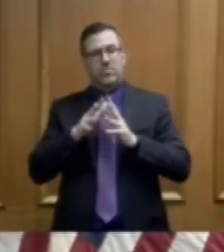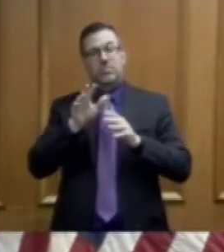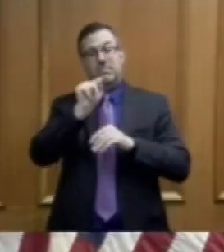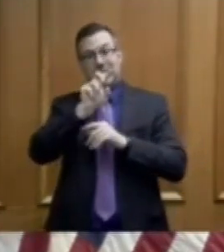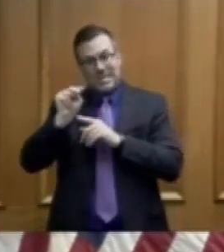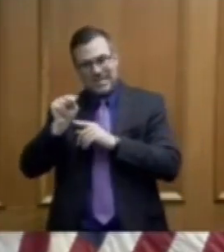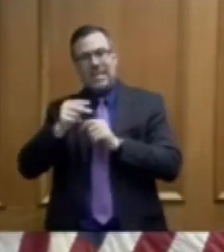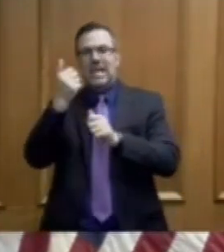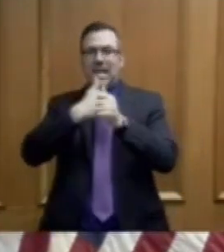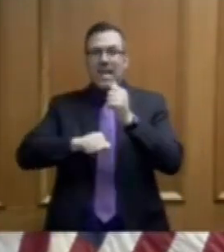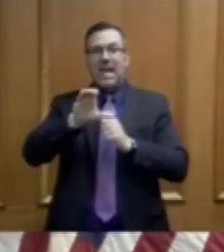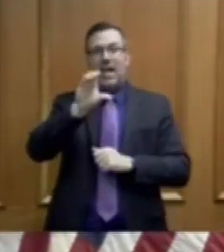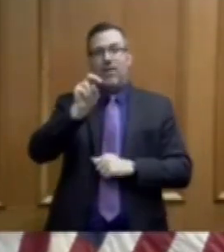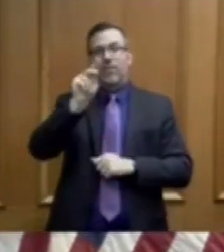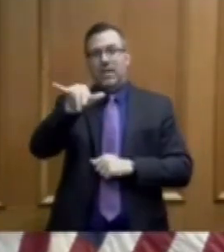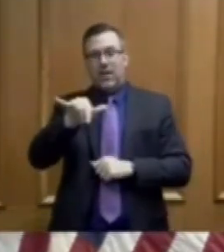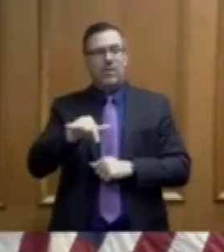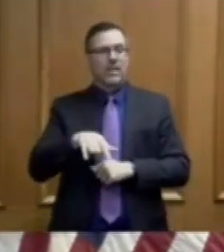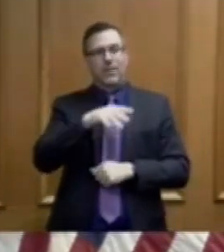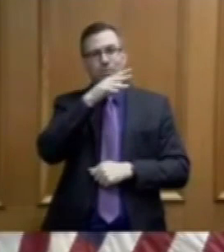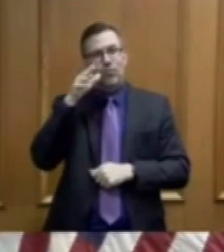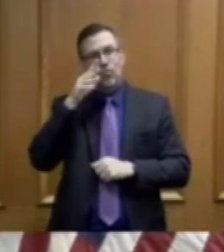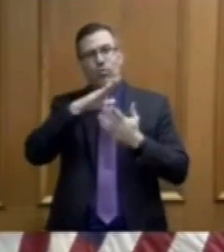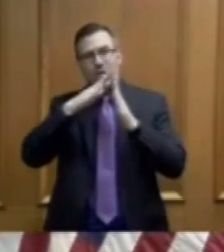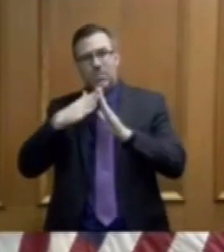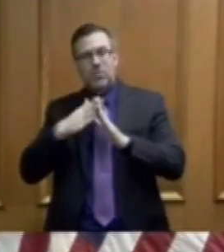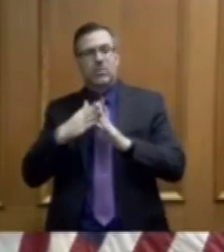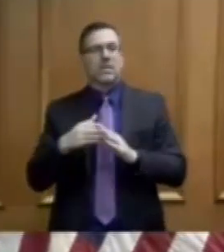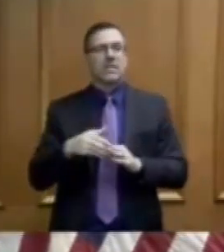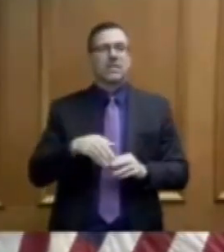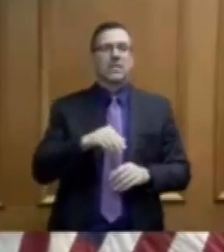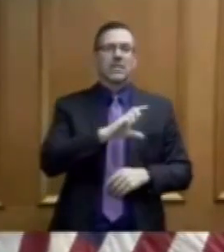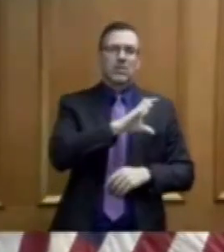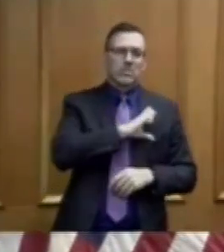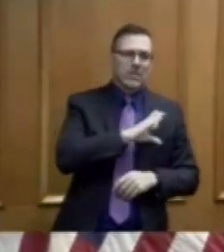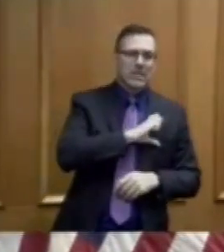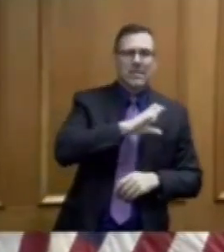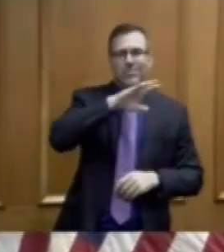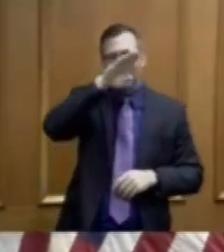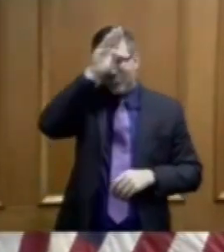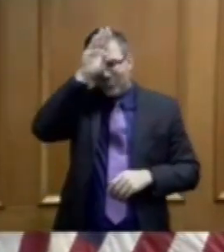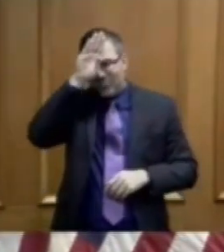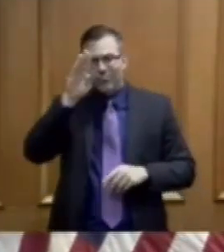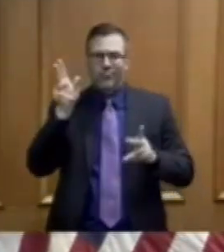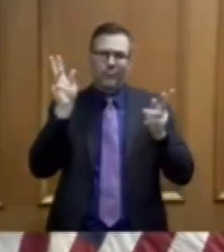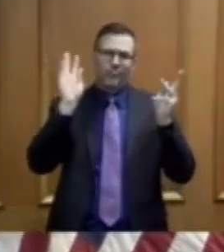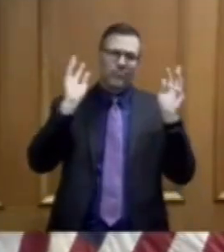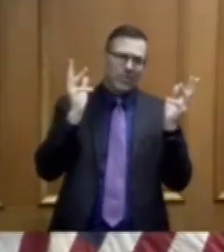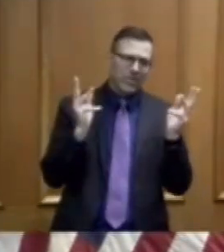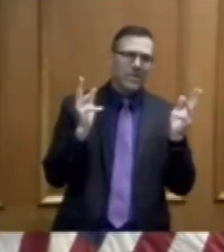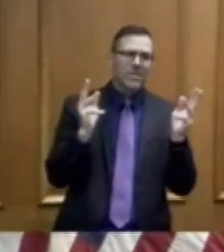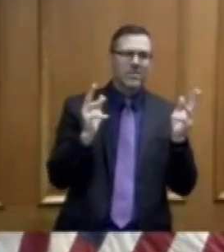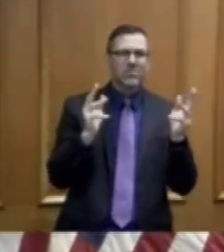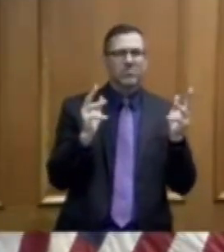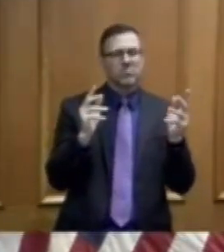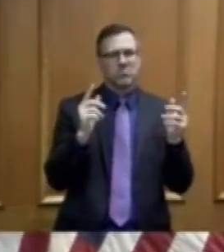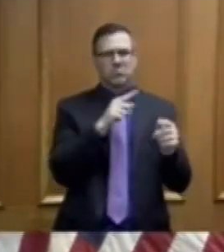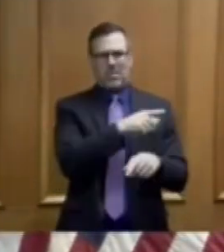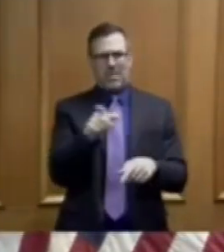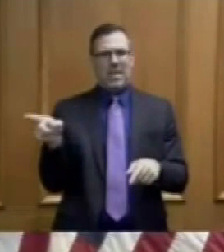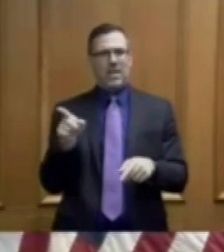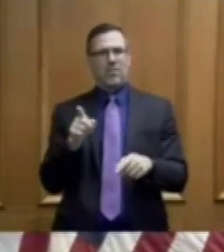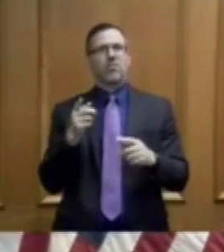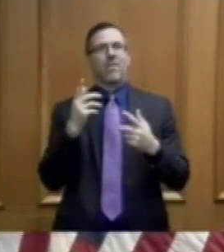county, to our rural communities as well, to our first responders out there who also are putting themselves on the front lines of